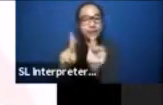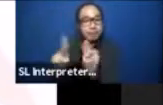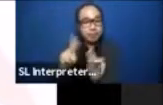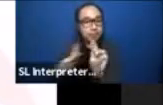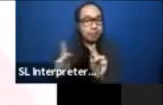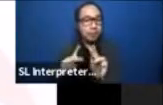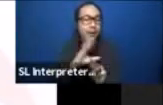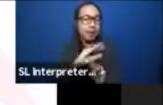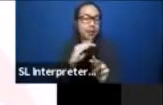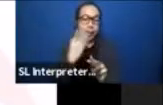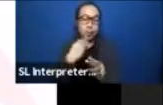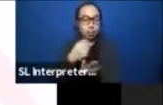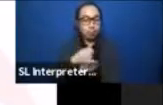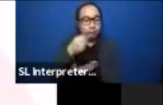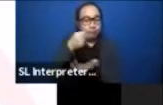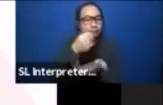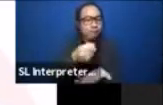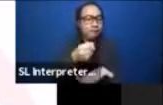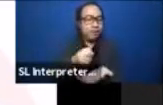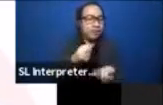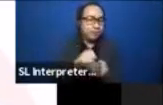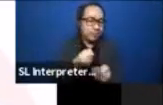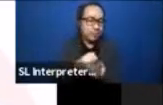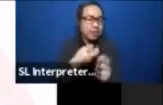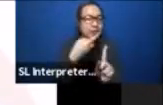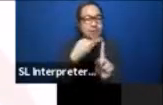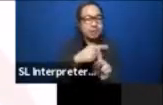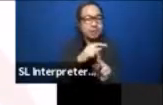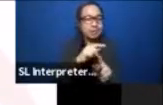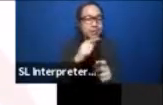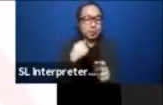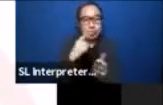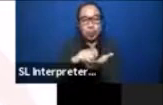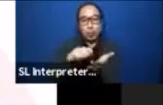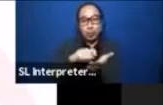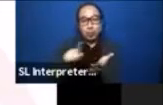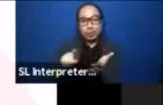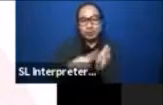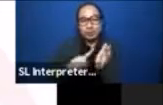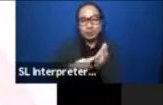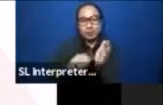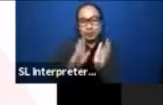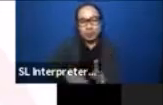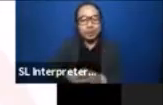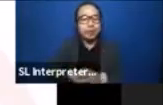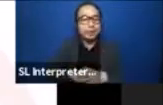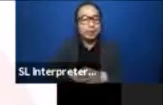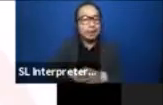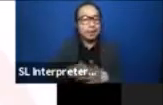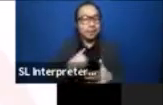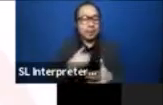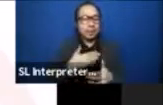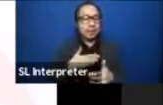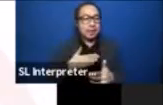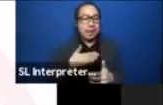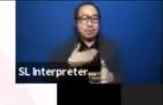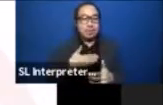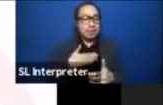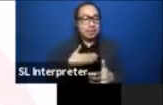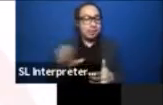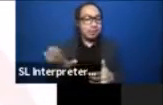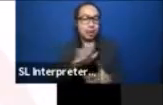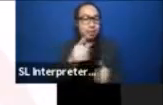funders, as well as the author of the book. So thank you very much for your attention, and I'm happy to take your